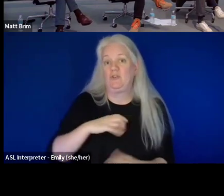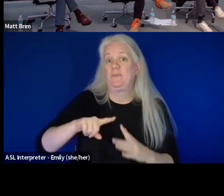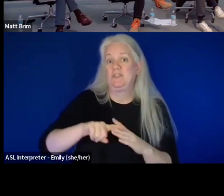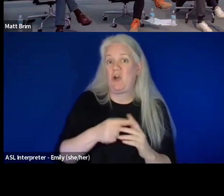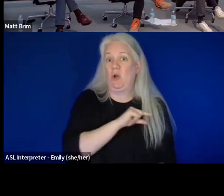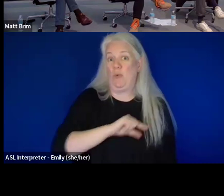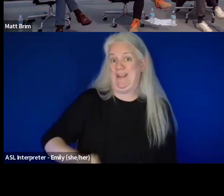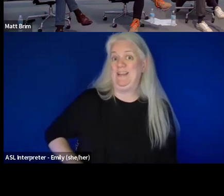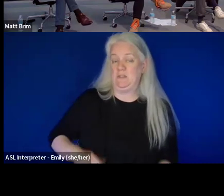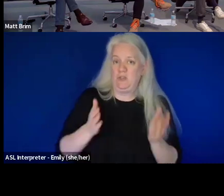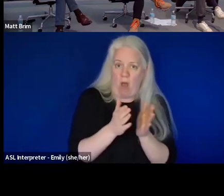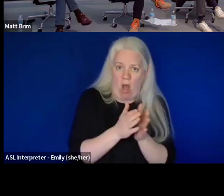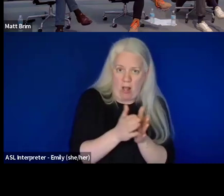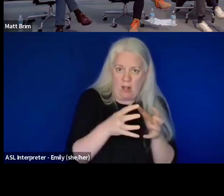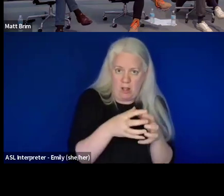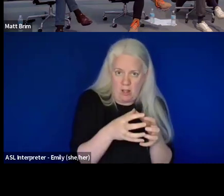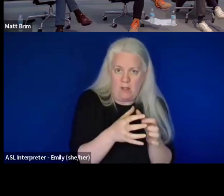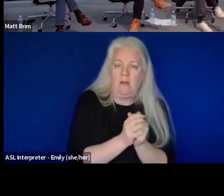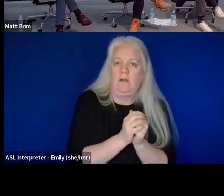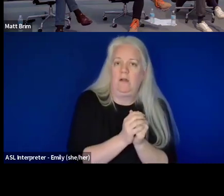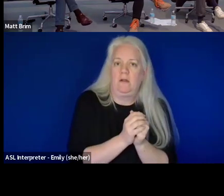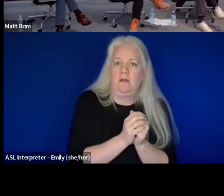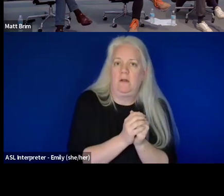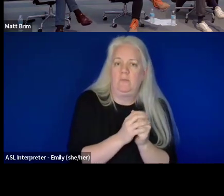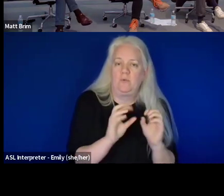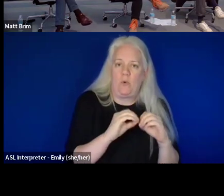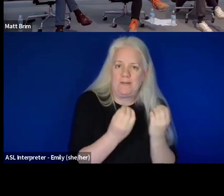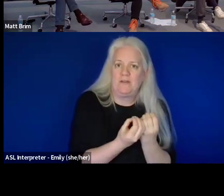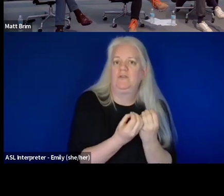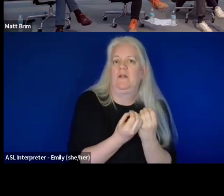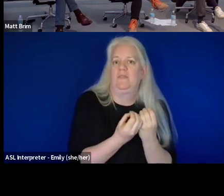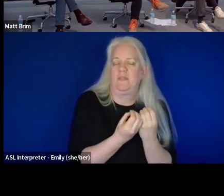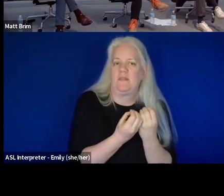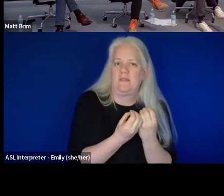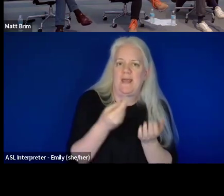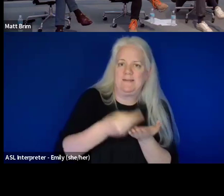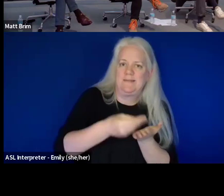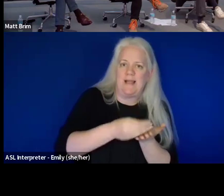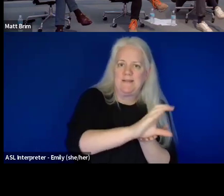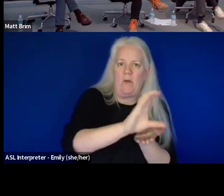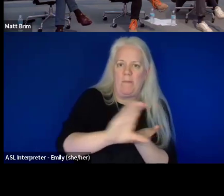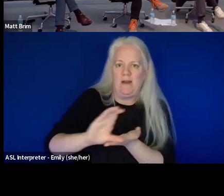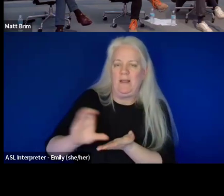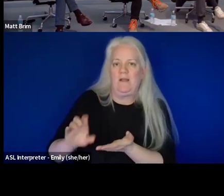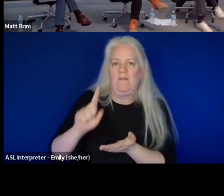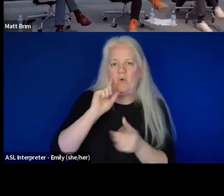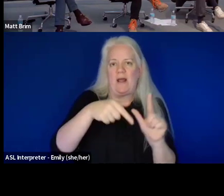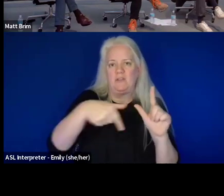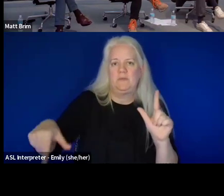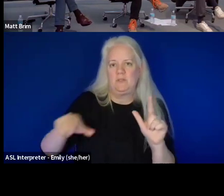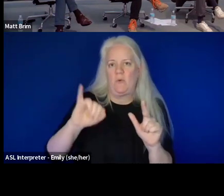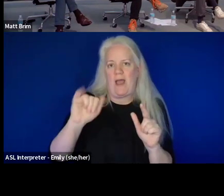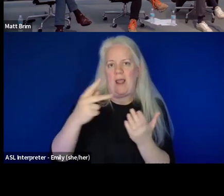It was very small. It was a funding body that sent out funds to do LGBTQIA plus programming